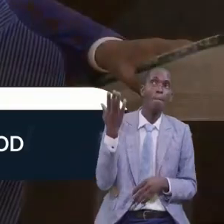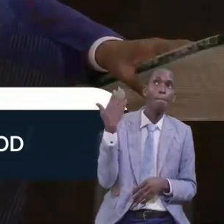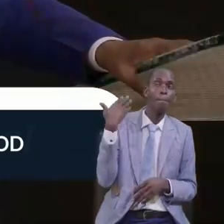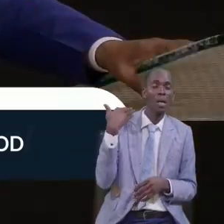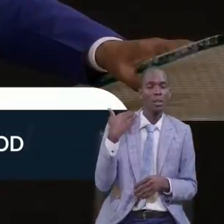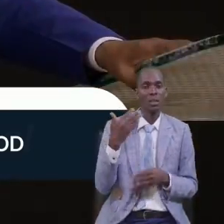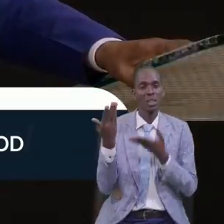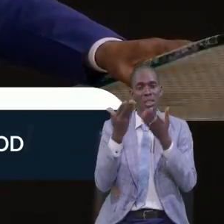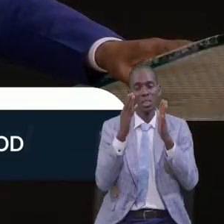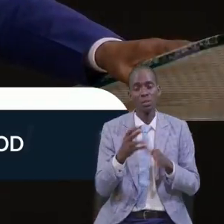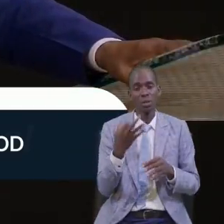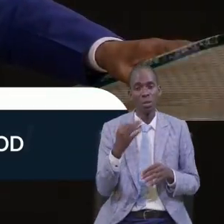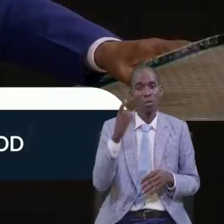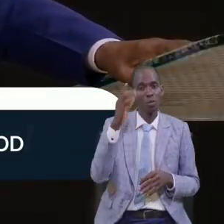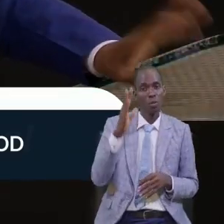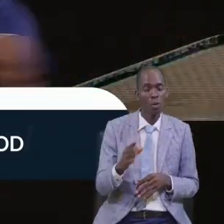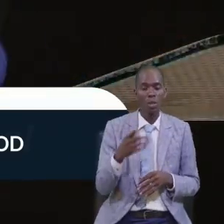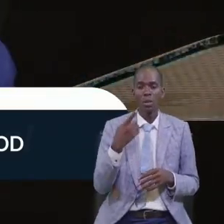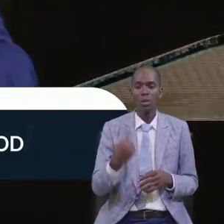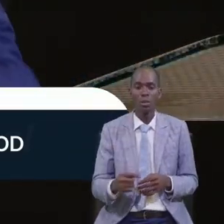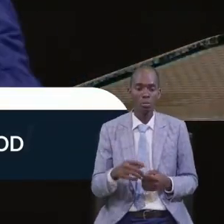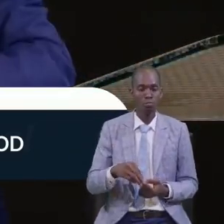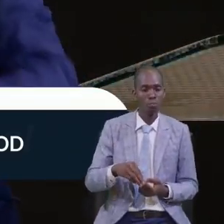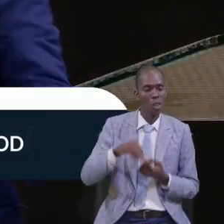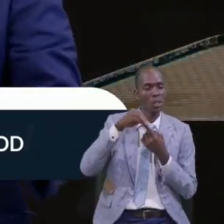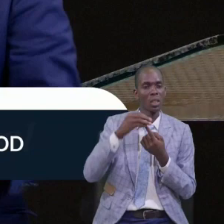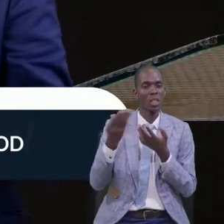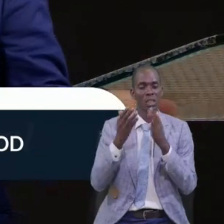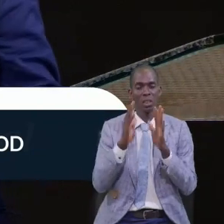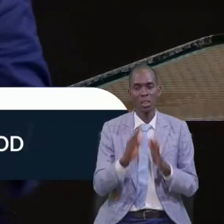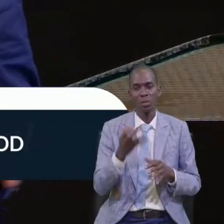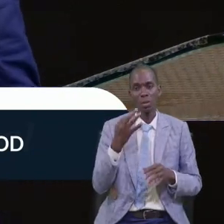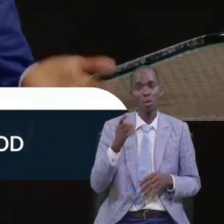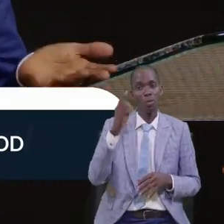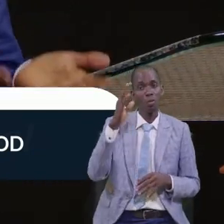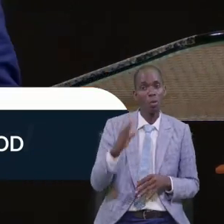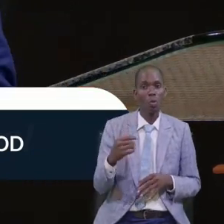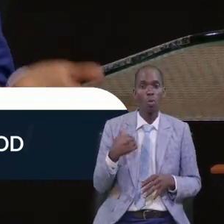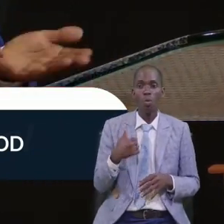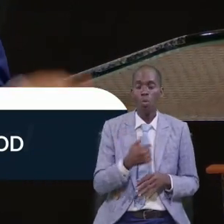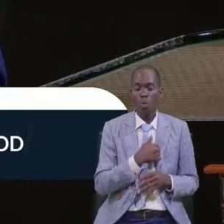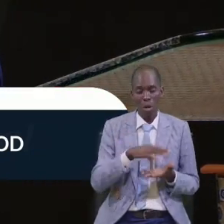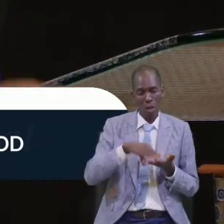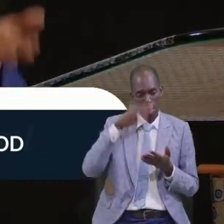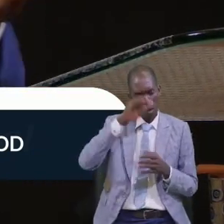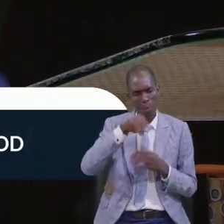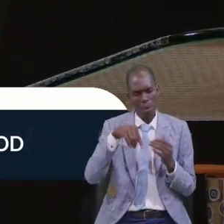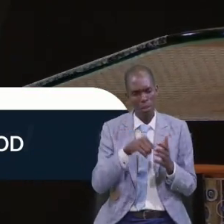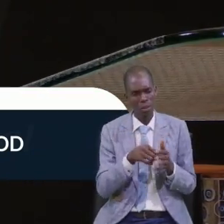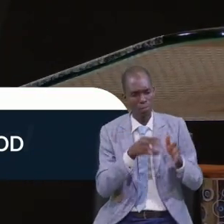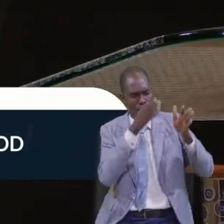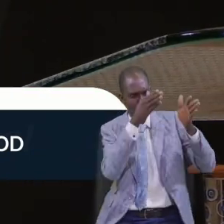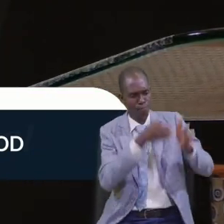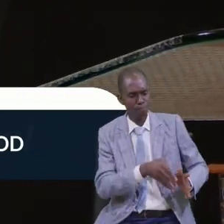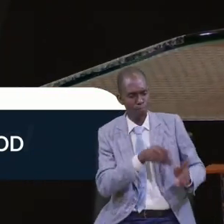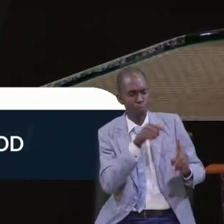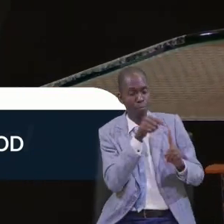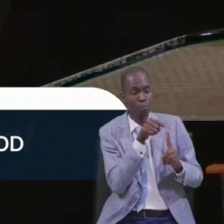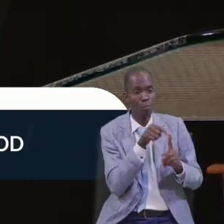the past peculiar servants of God. We've learned about this particular servant of God. Now